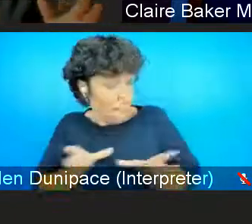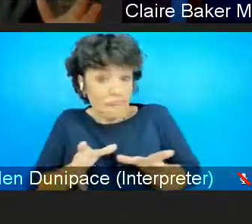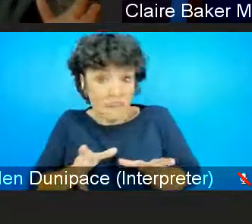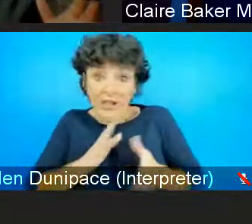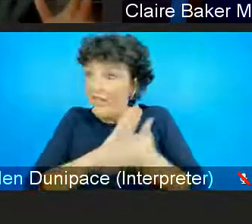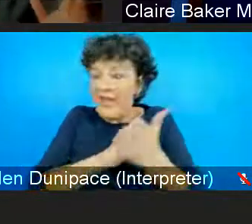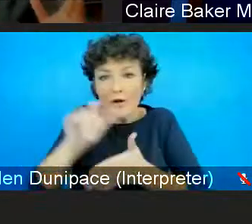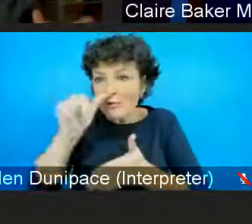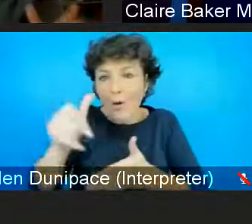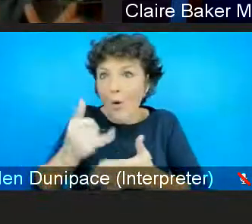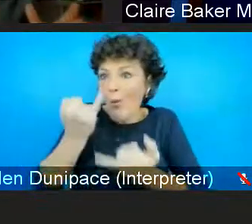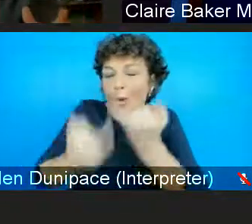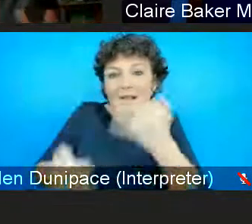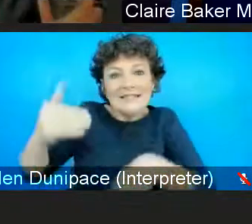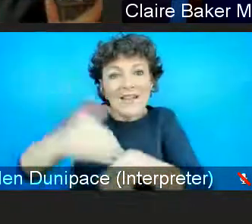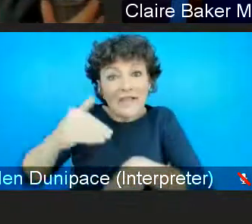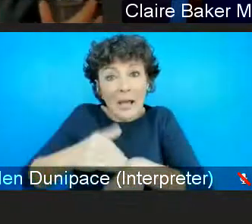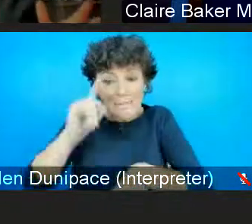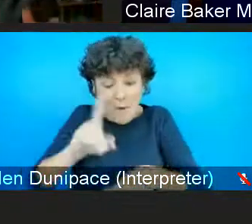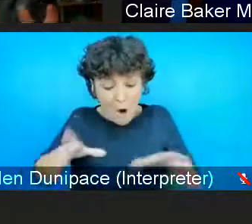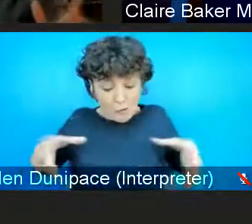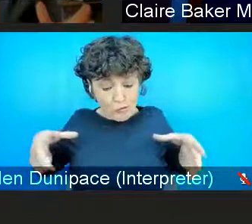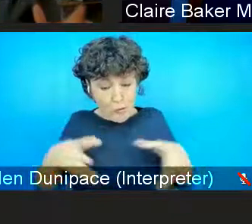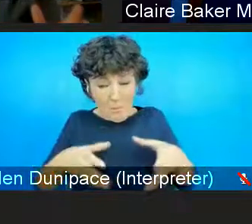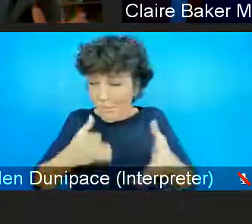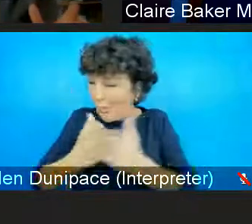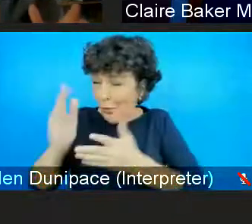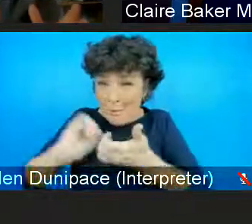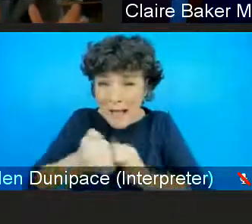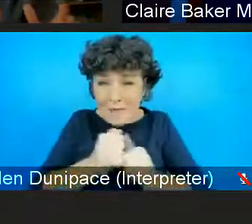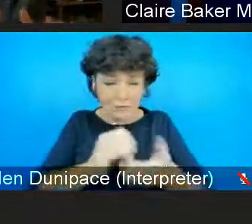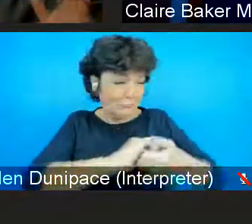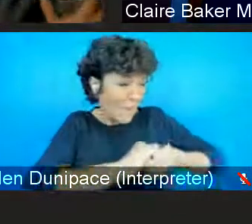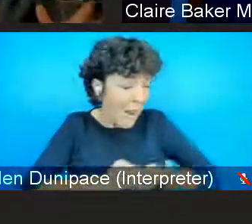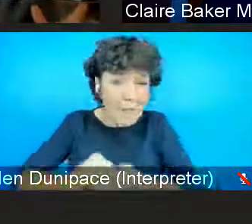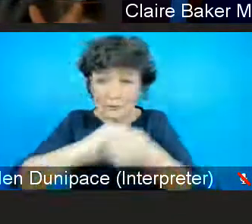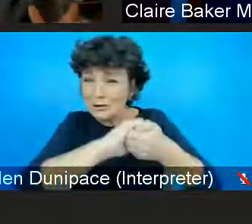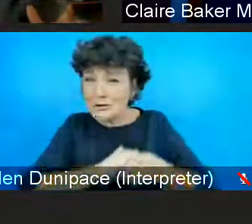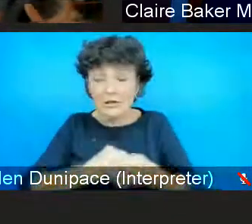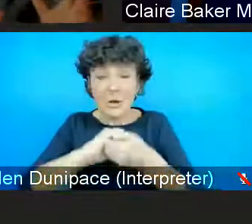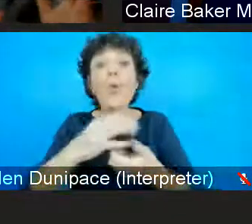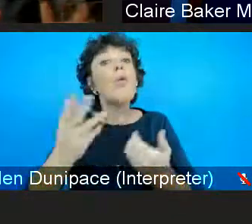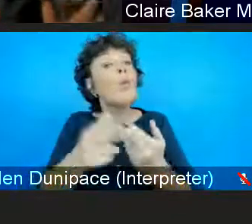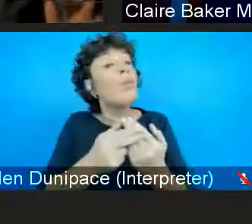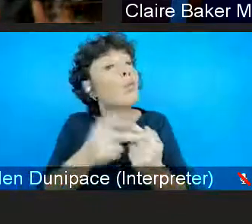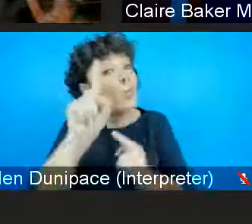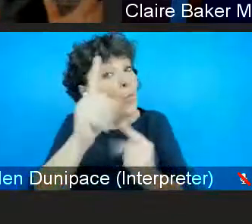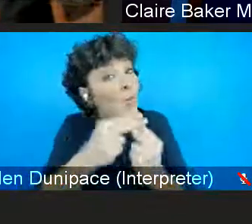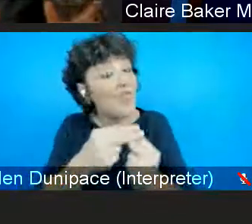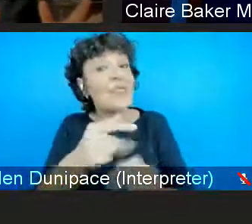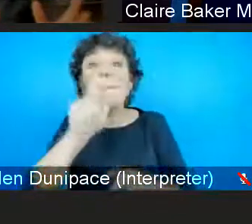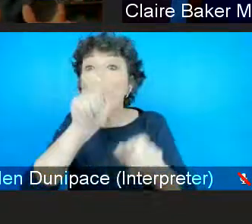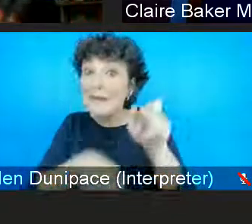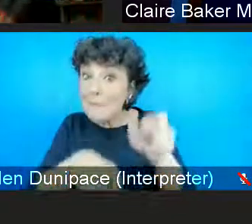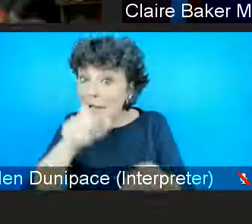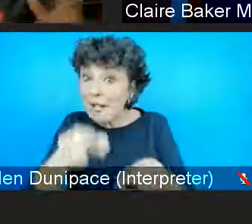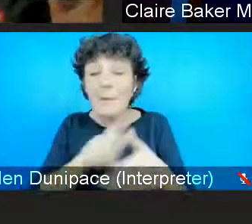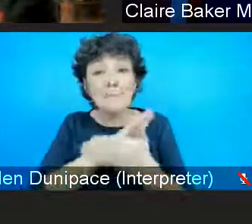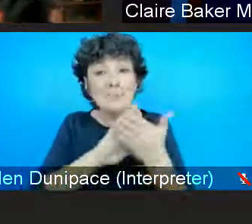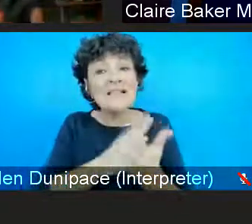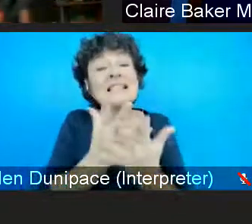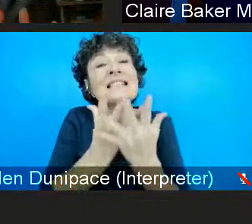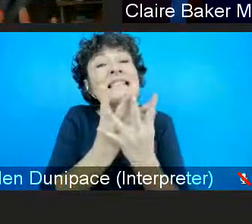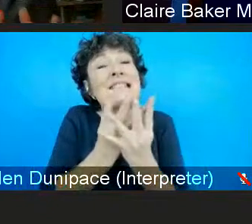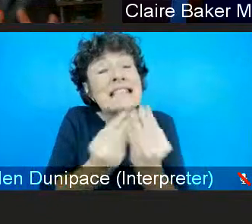net zero, but it's done in partnership, in collaboration with people, so that certain communities,